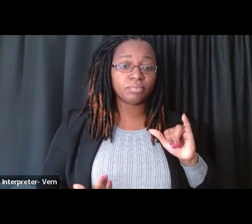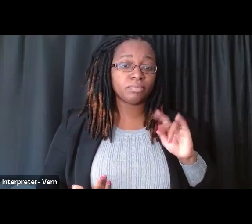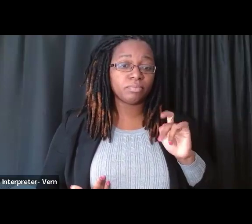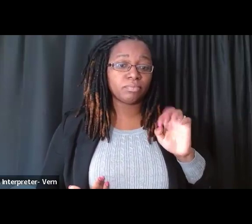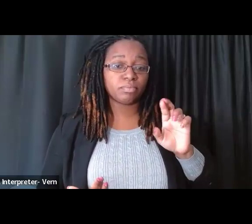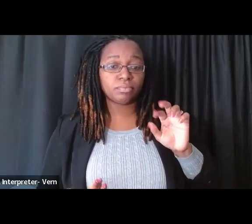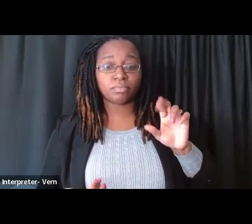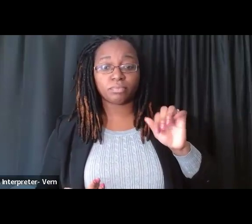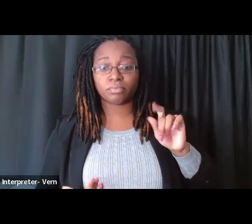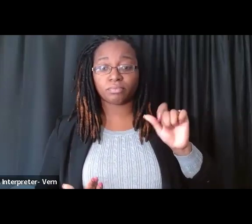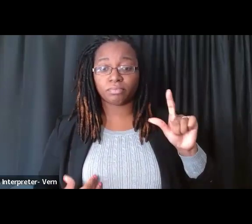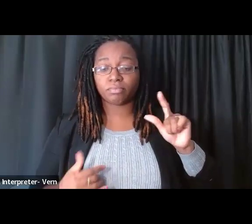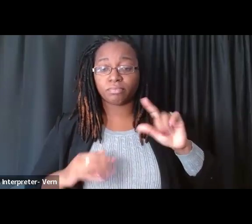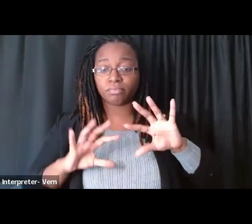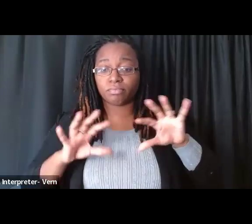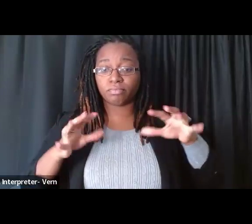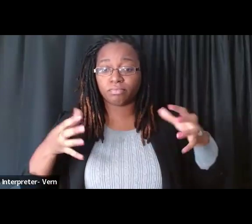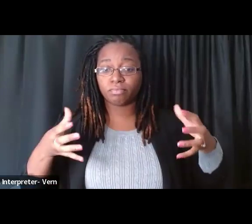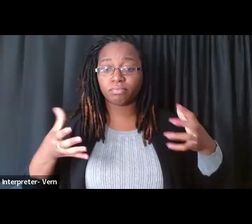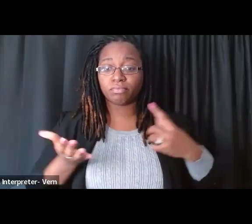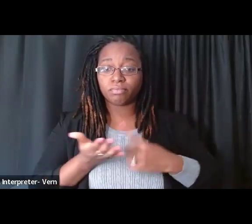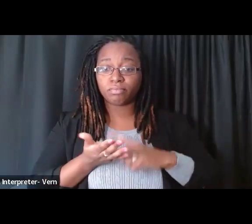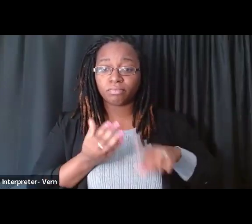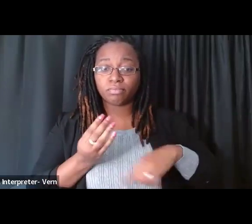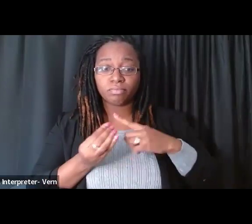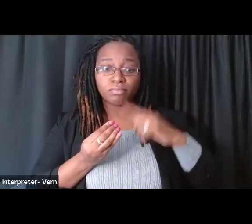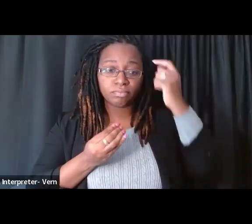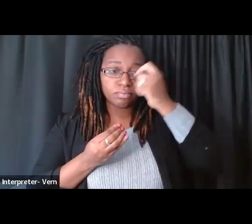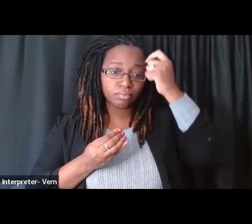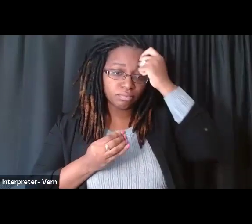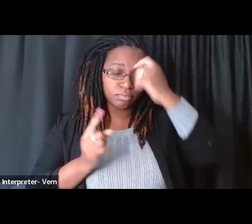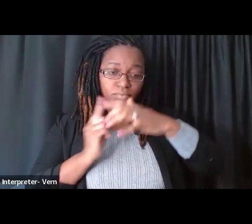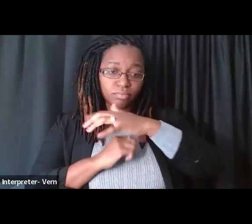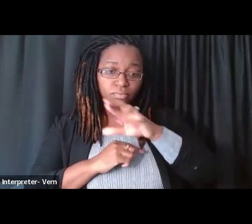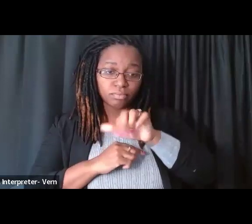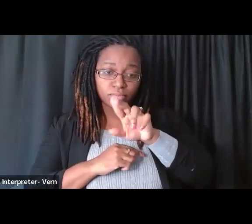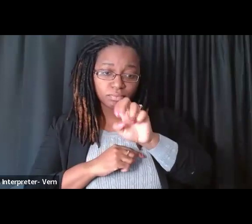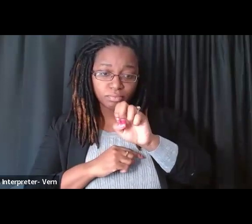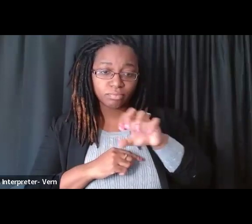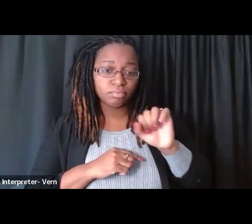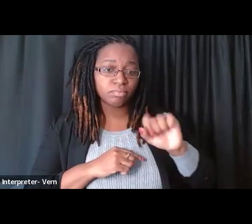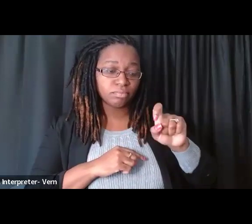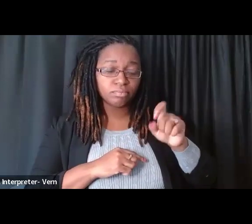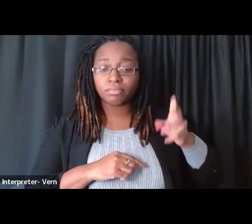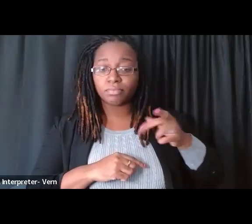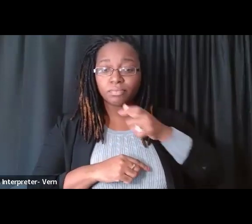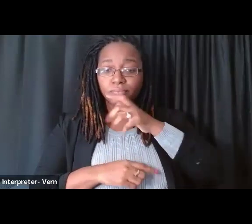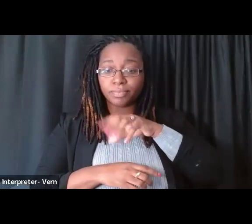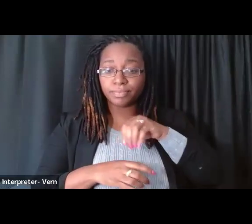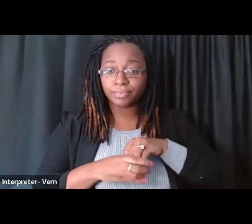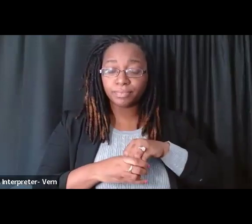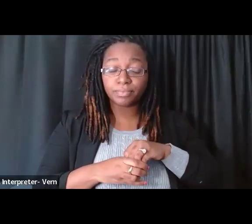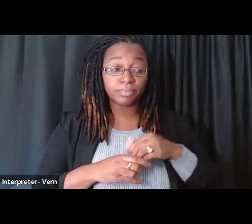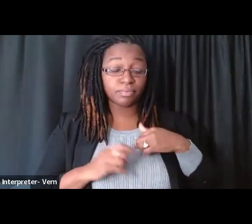and understanding of the theories around race and sex and the history of the people involved, both as